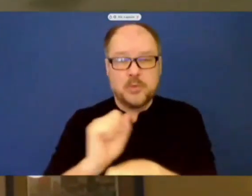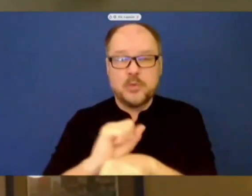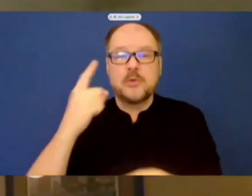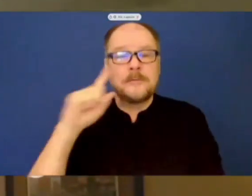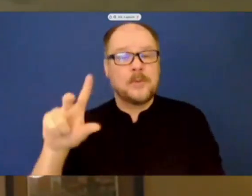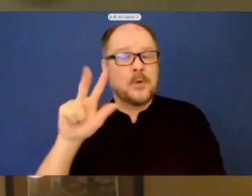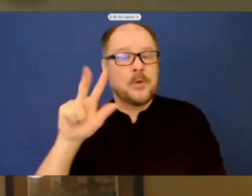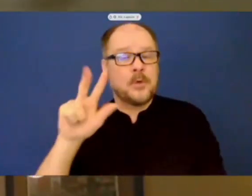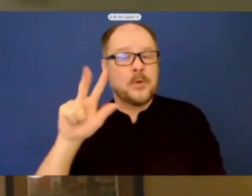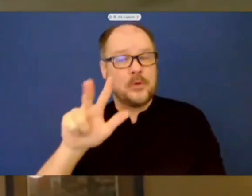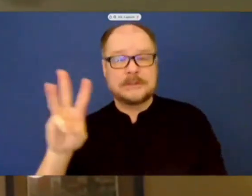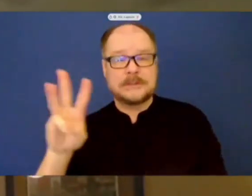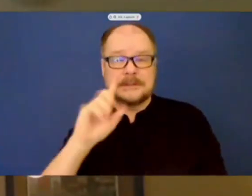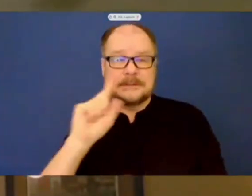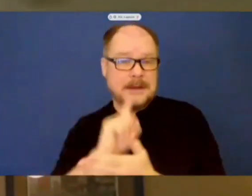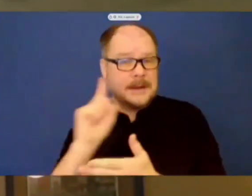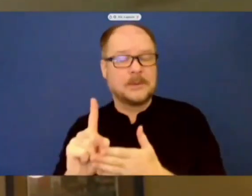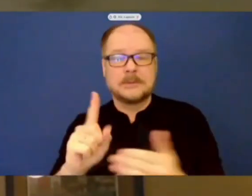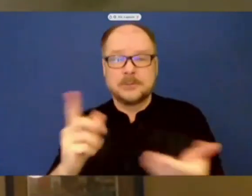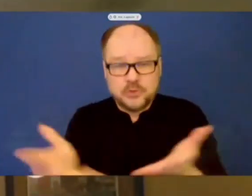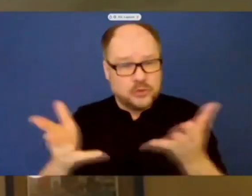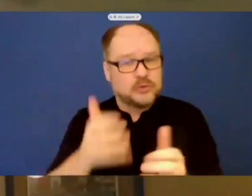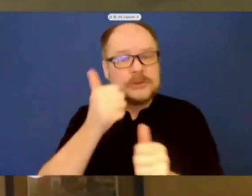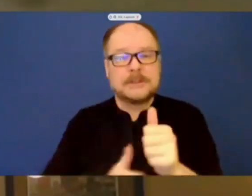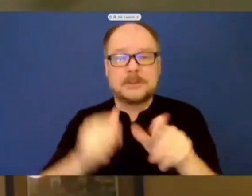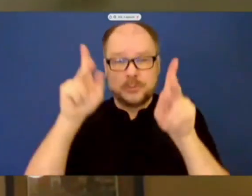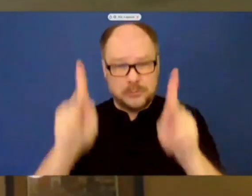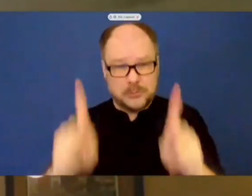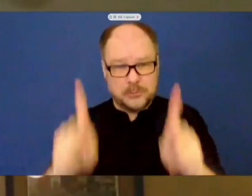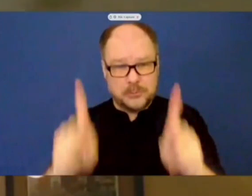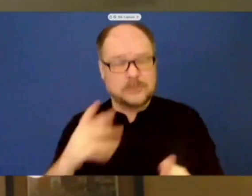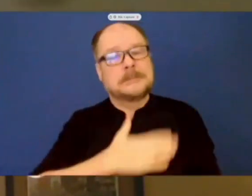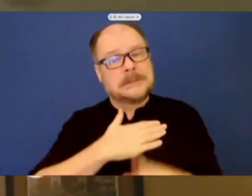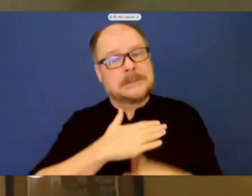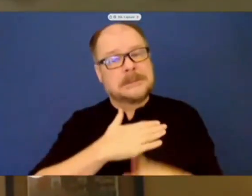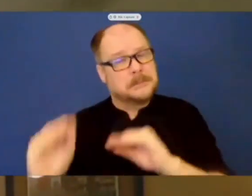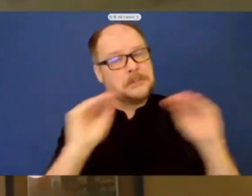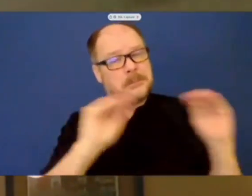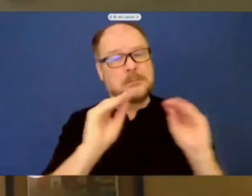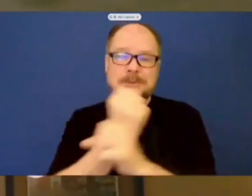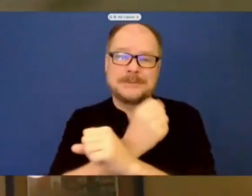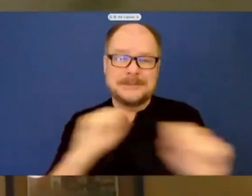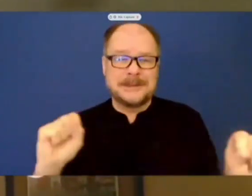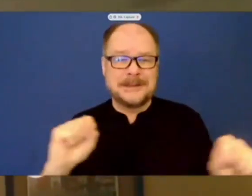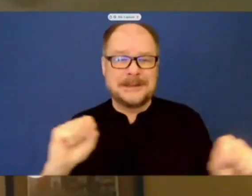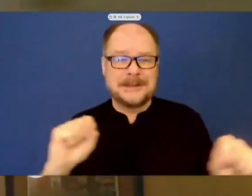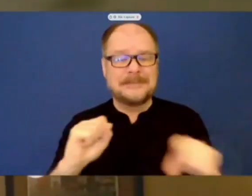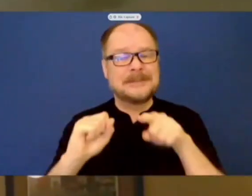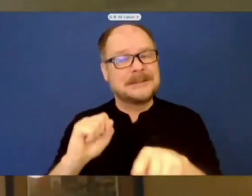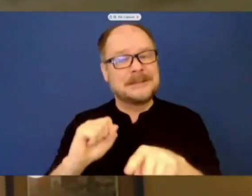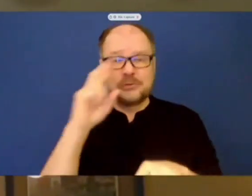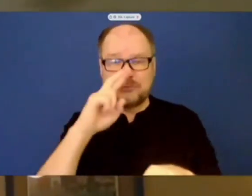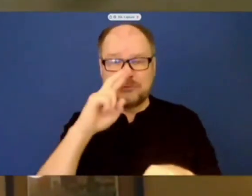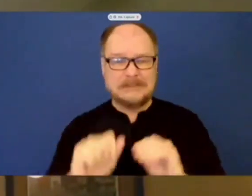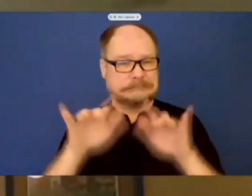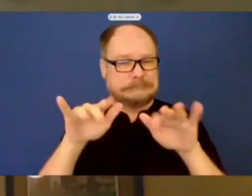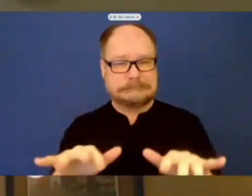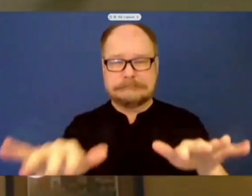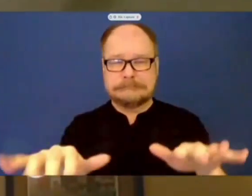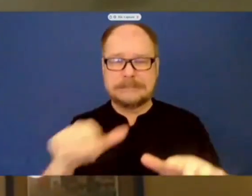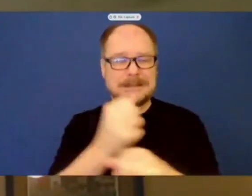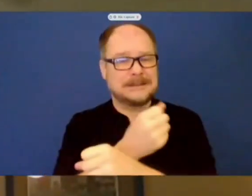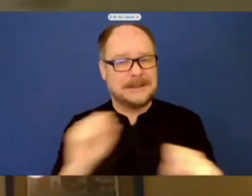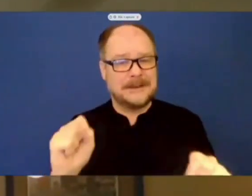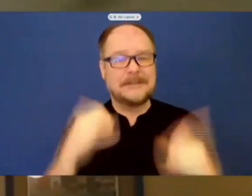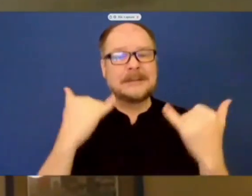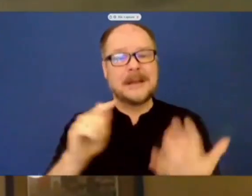single person living at the encampment site to relocate to a safe space. With that, I will now turn it over to Gibby to talk more about the order and to